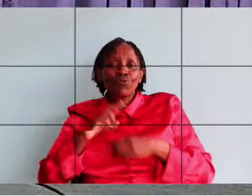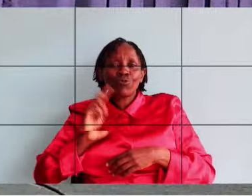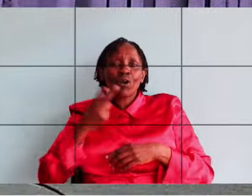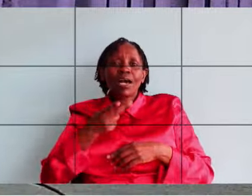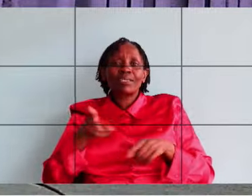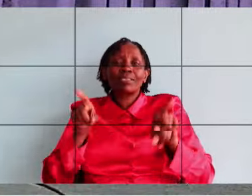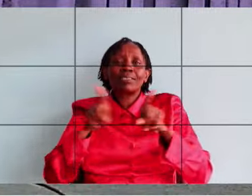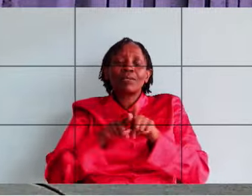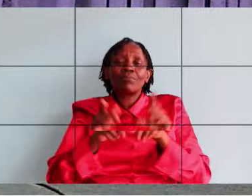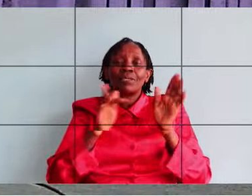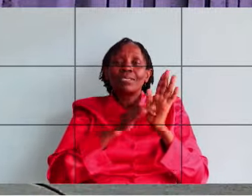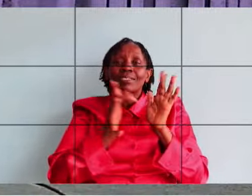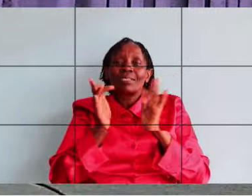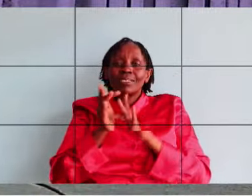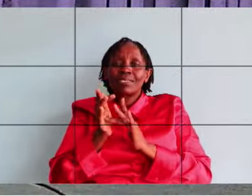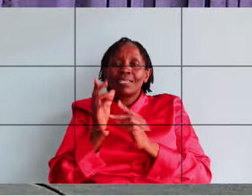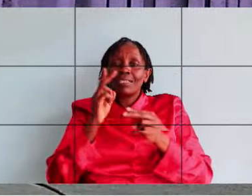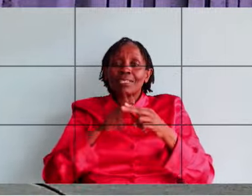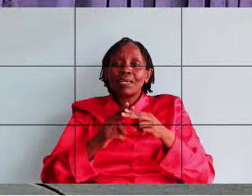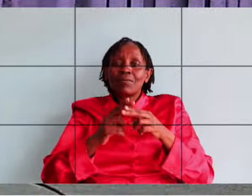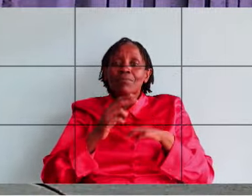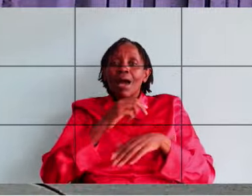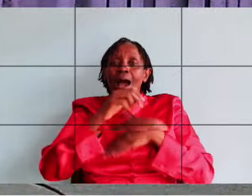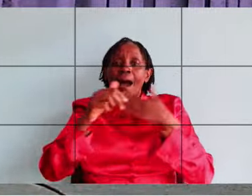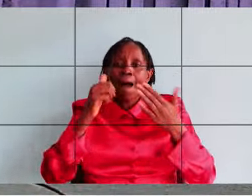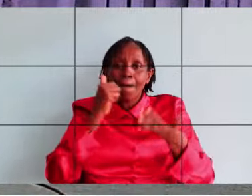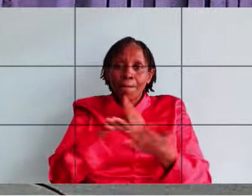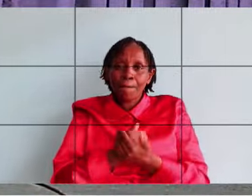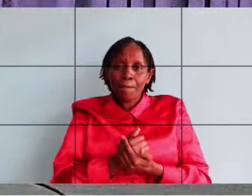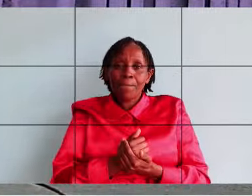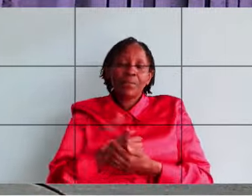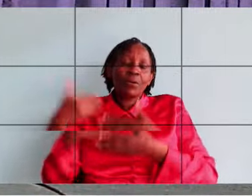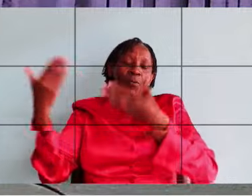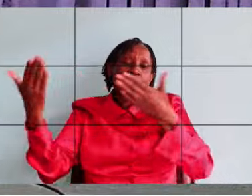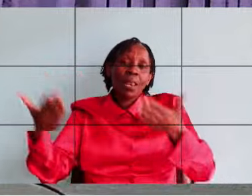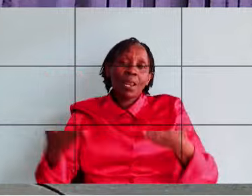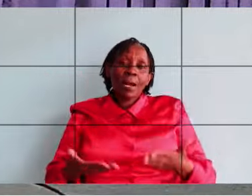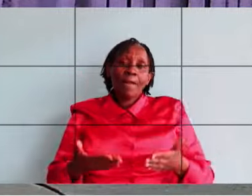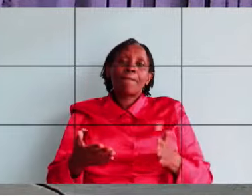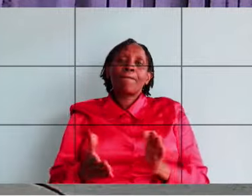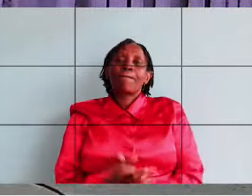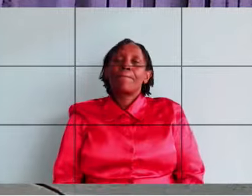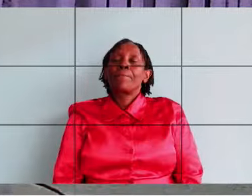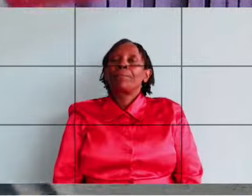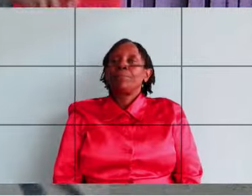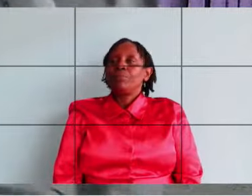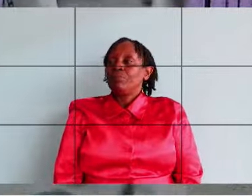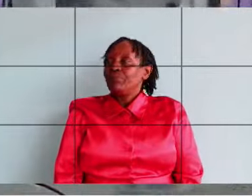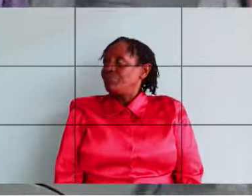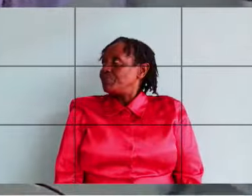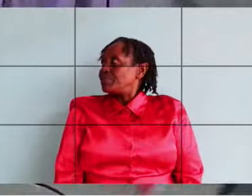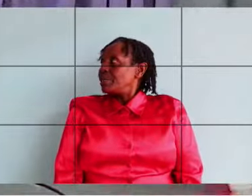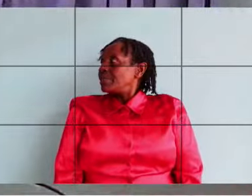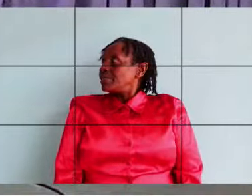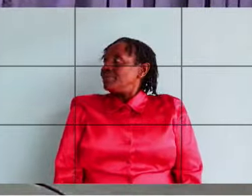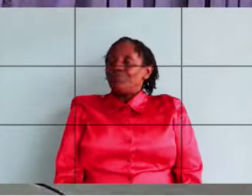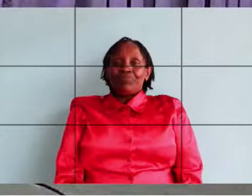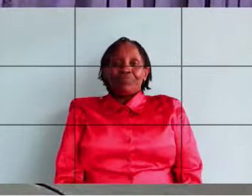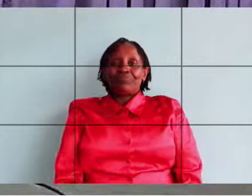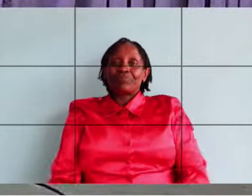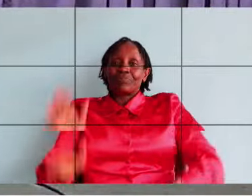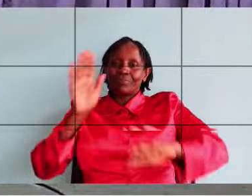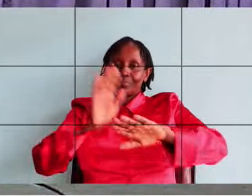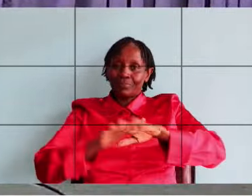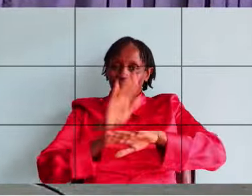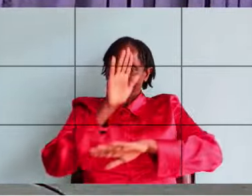him. In Jesus' name we pray. Amen. Amen. Karibu. Amen. Amen. Thank you. Yes, good afternoon. Good